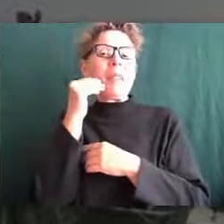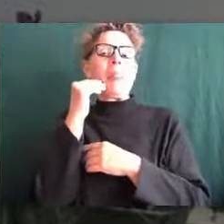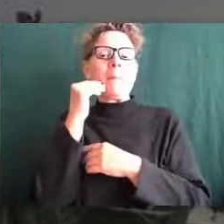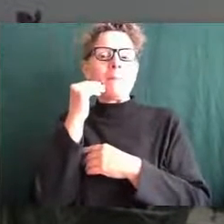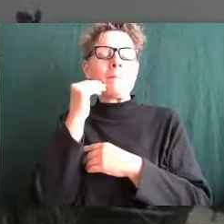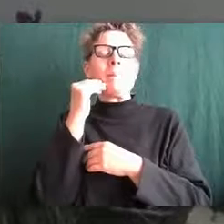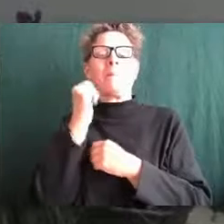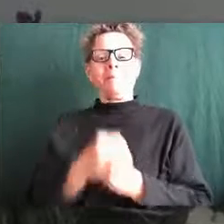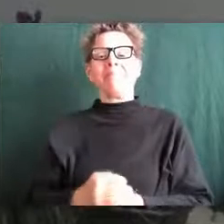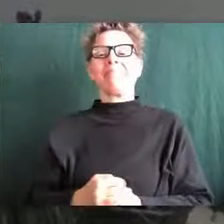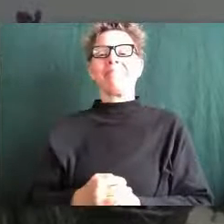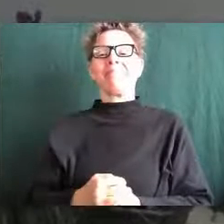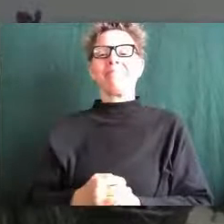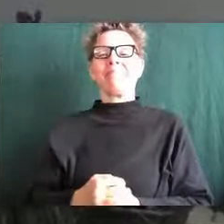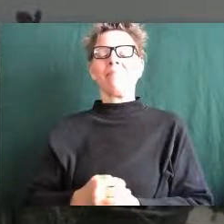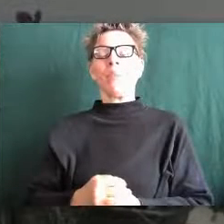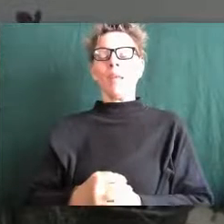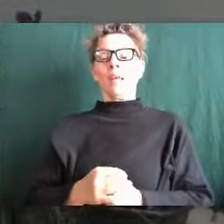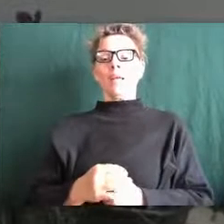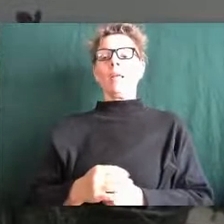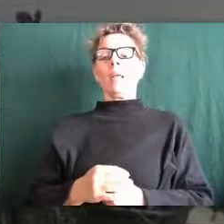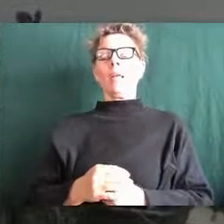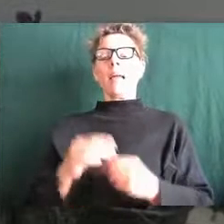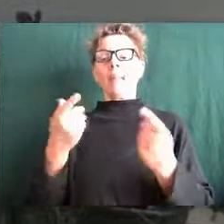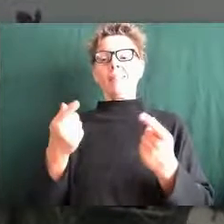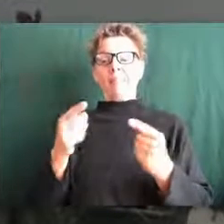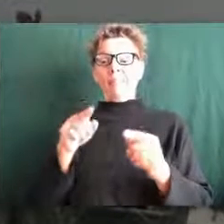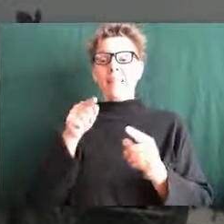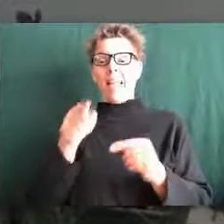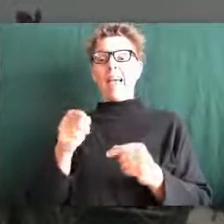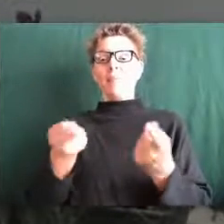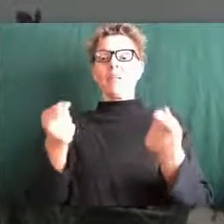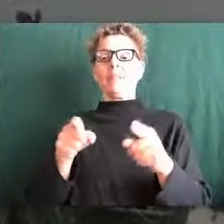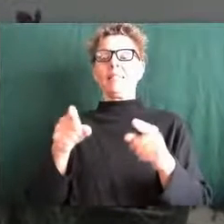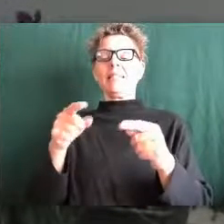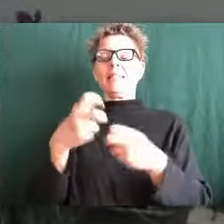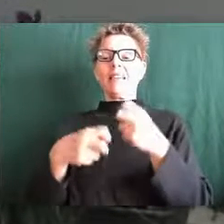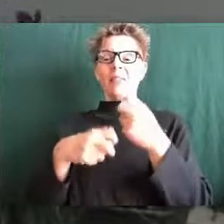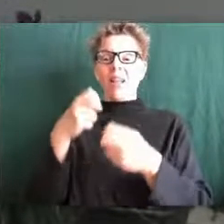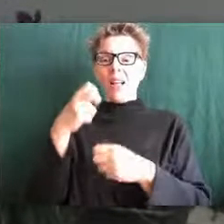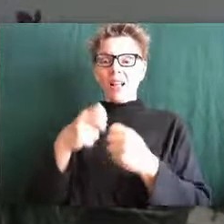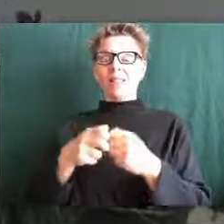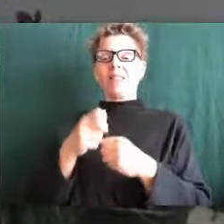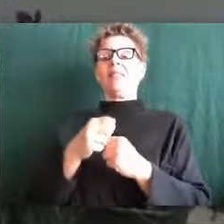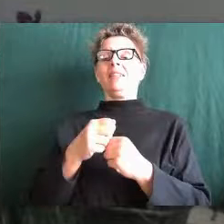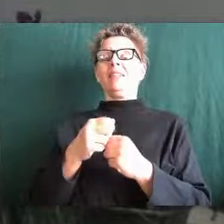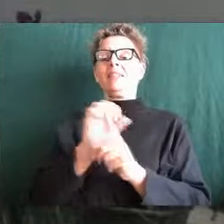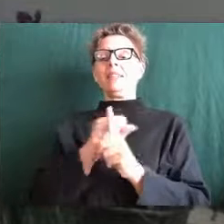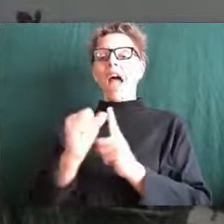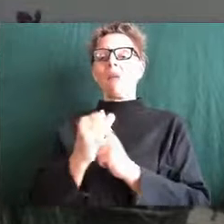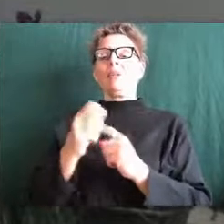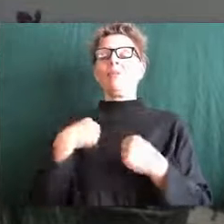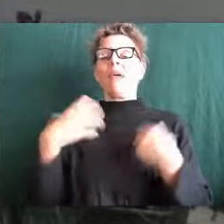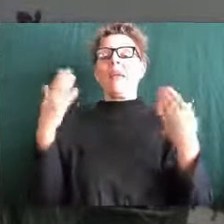that even in those difficult times, she had that confidence and that